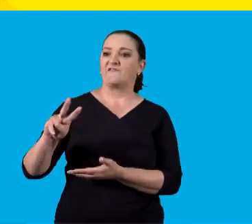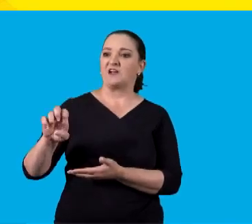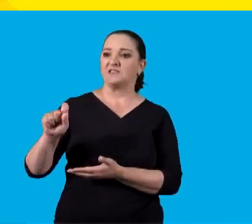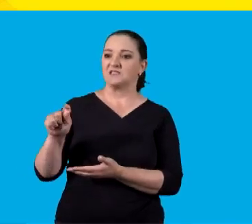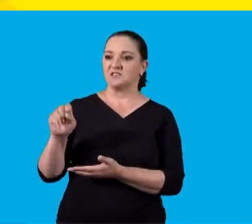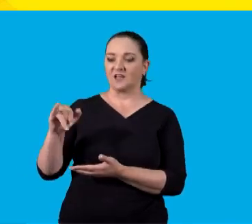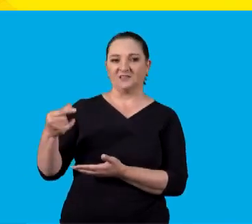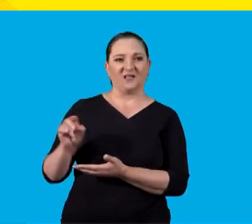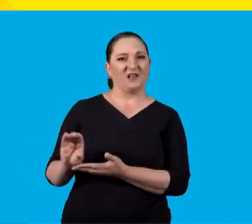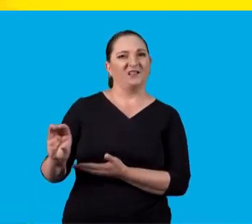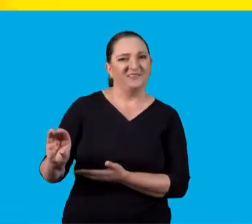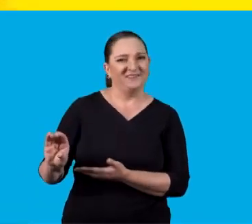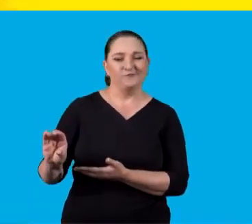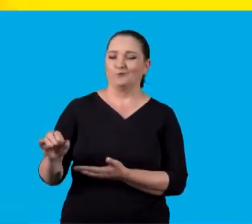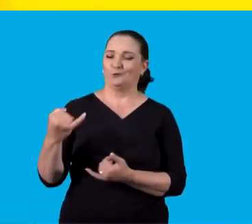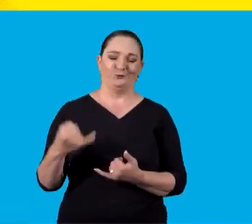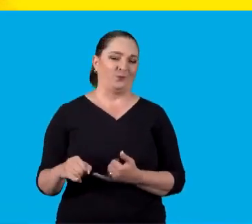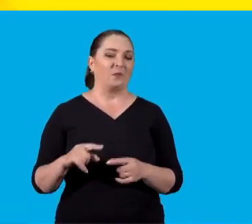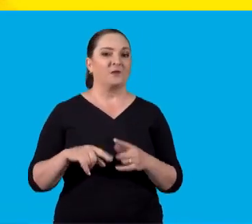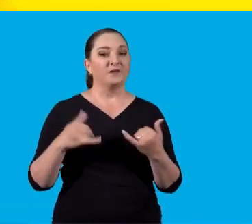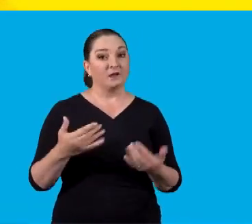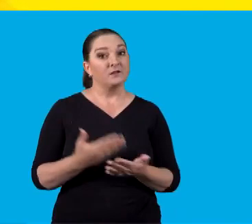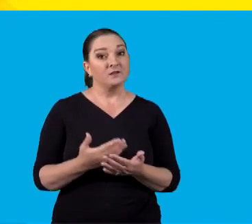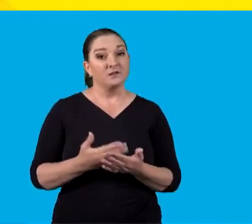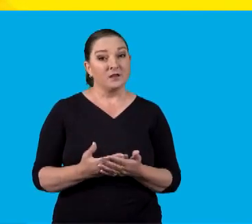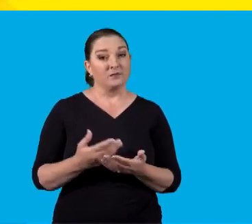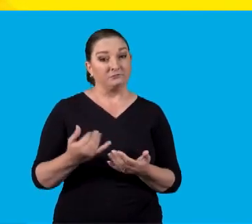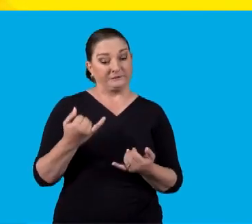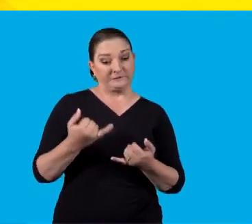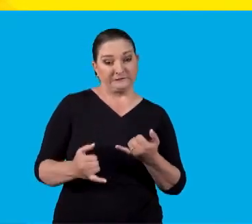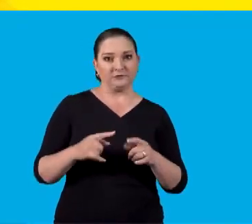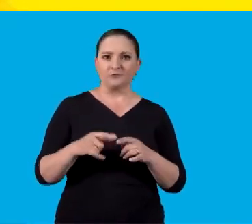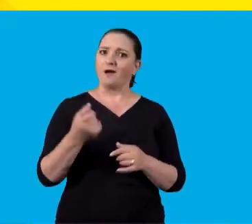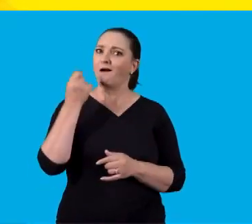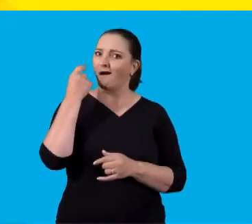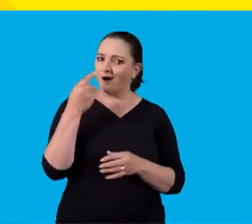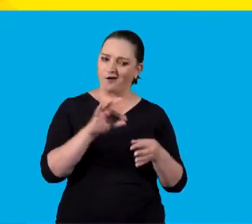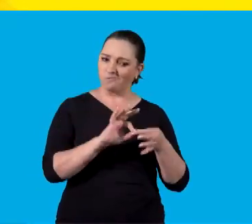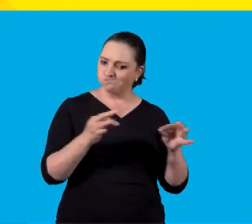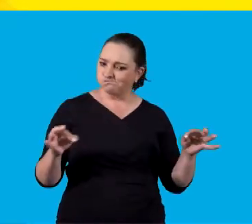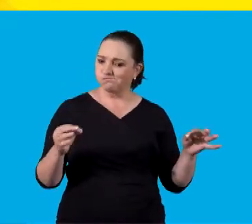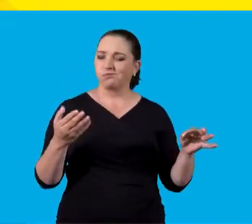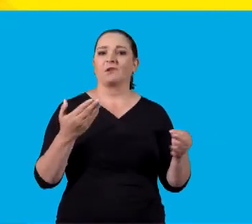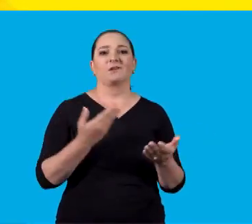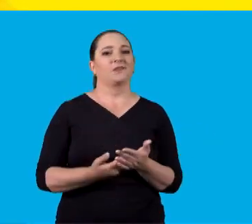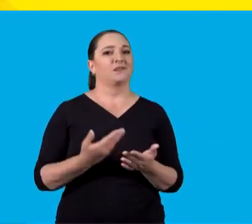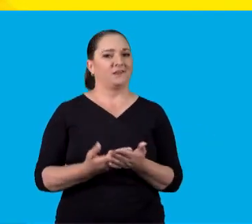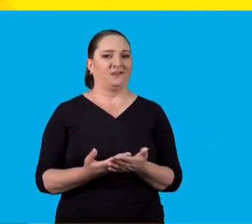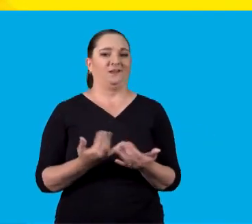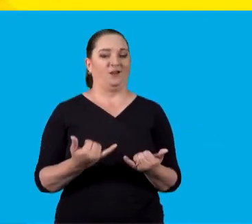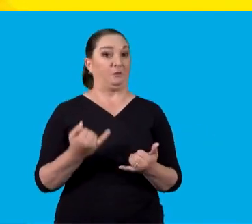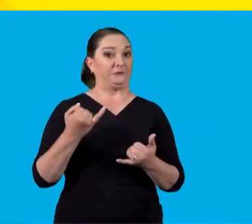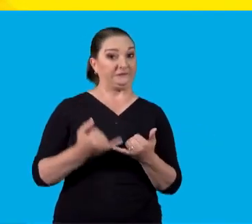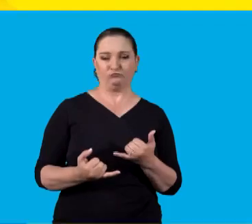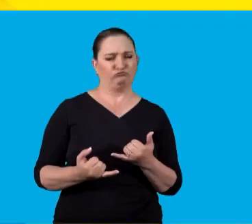common errors that learners would make. But I want to encourage you, once you understand your format, you can avoid making